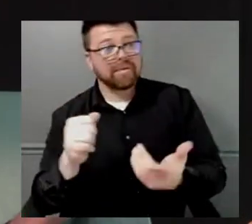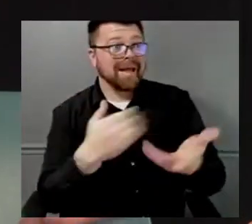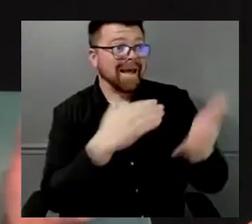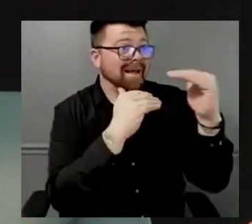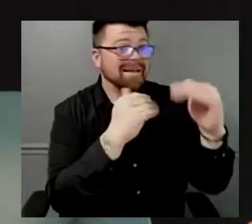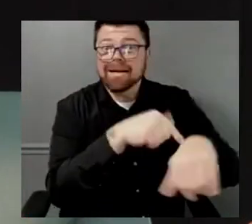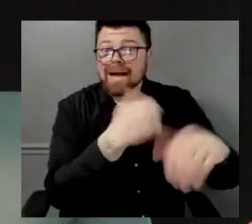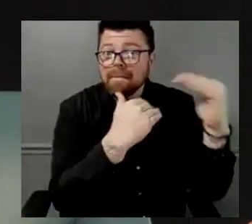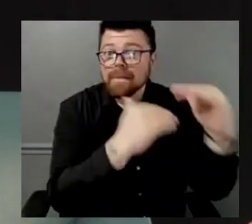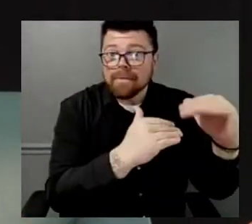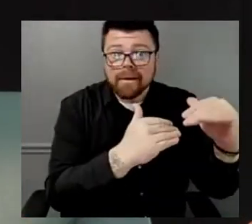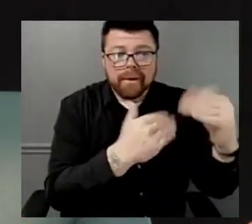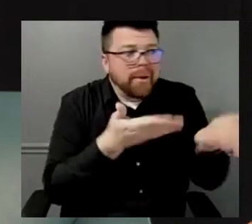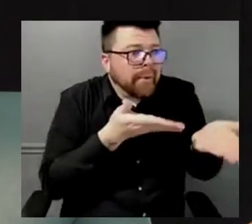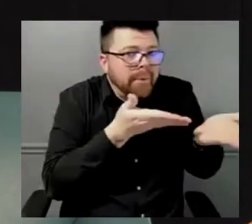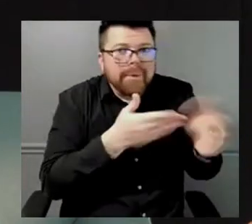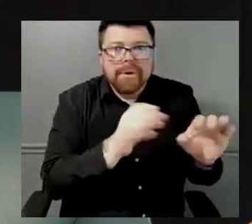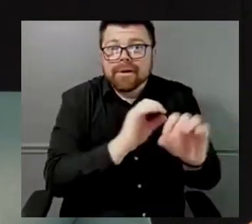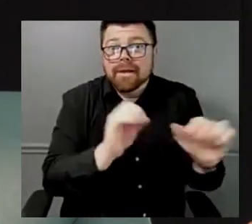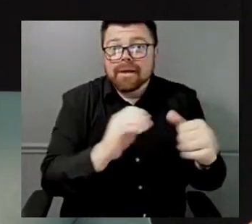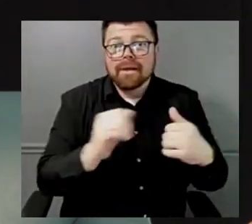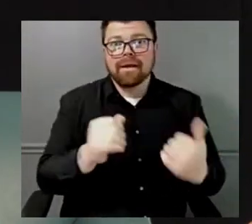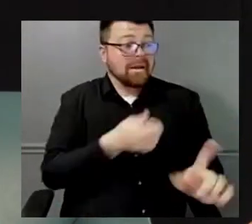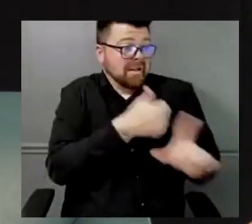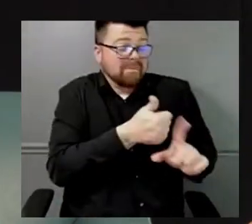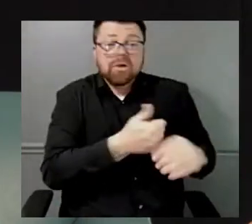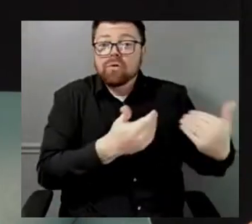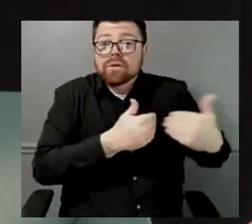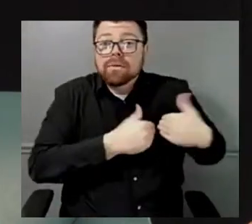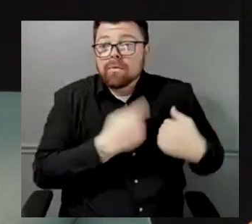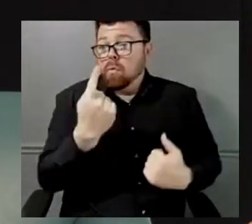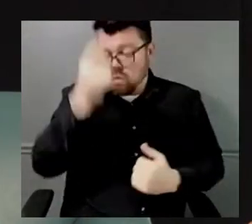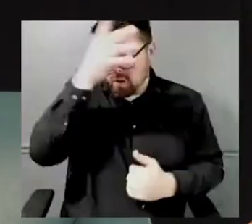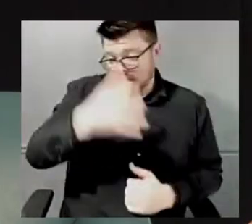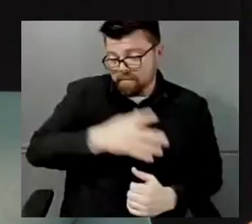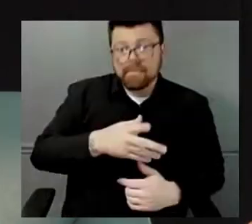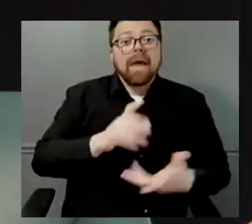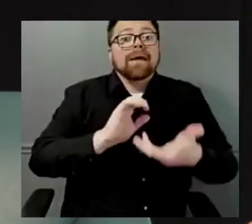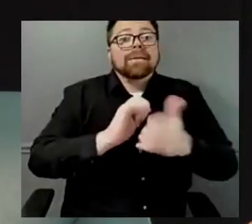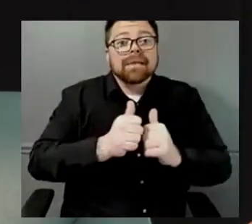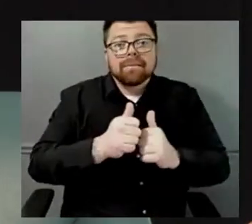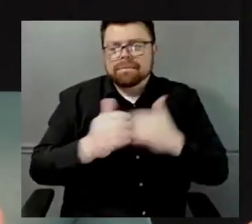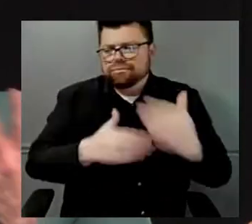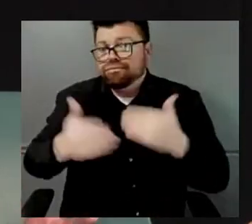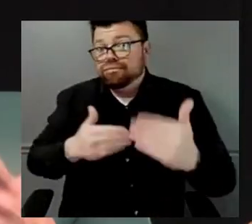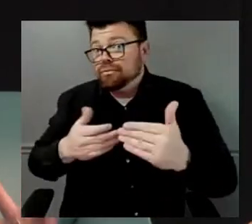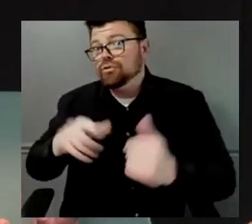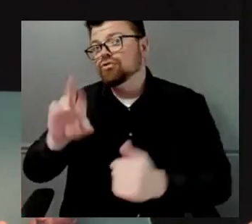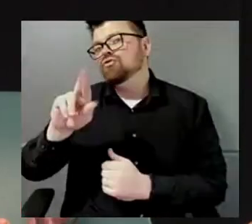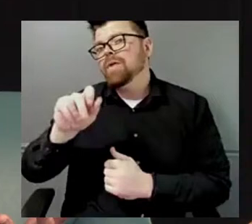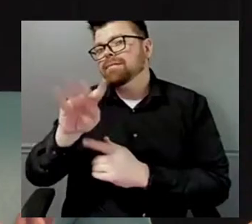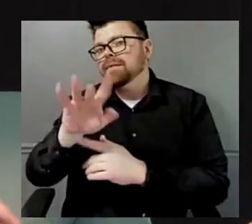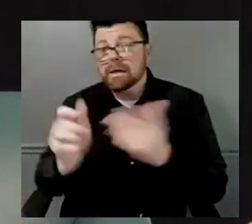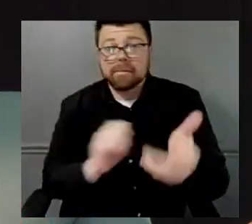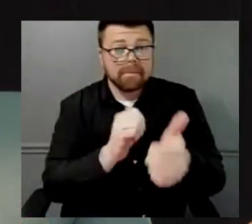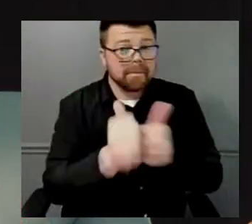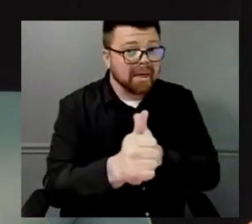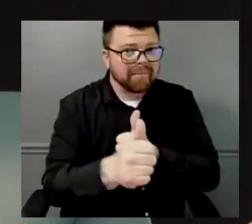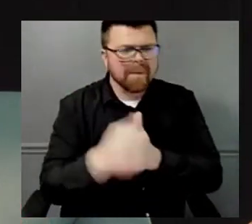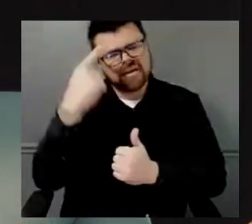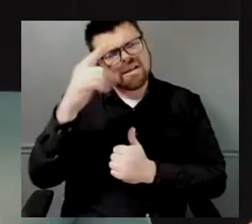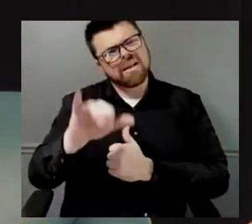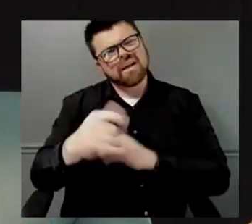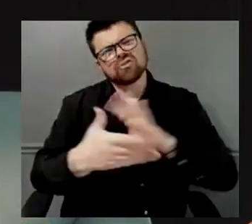single-handedly responsible over a 10-year period of a one-man campaign to get the states to ratify it. And I think when I've told that story to